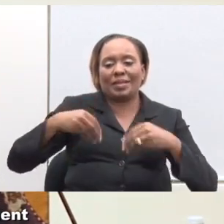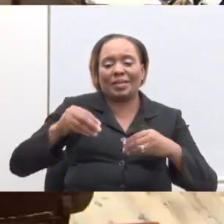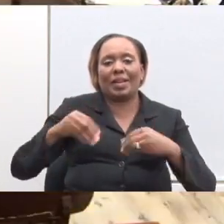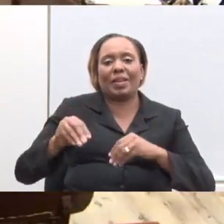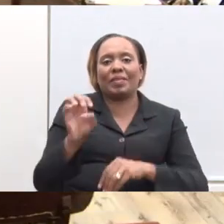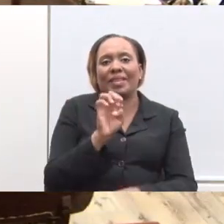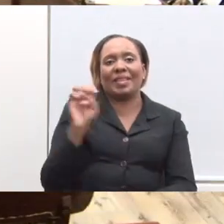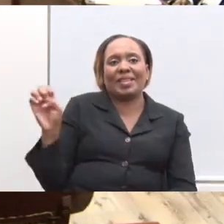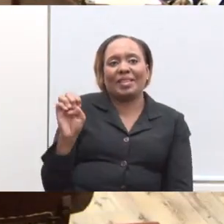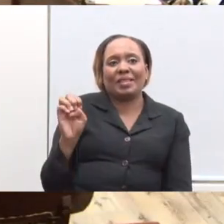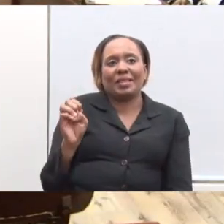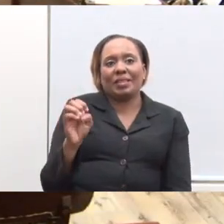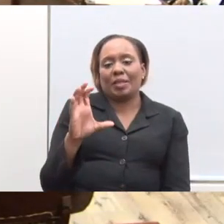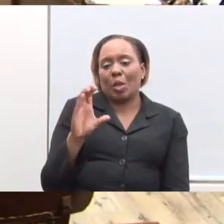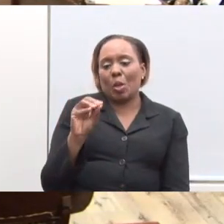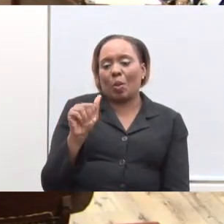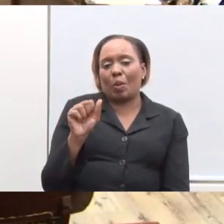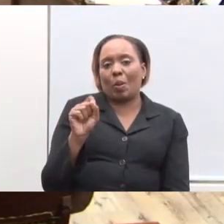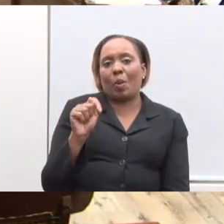to be able to play their products.